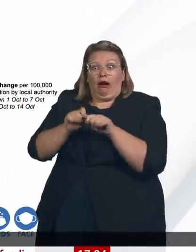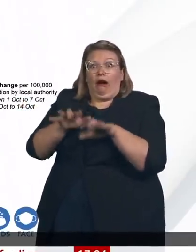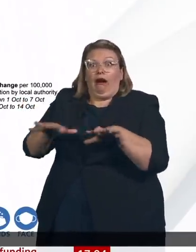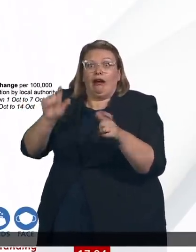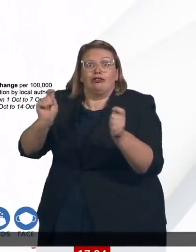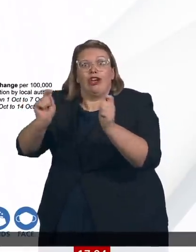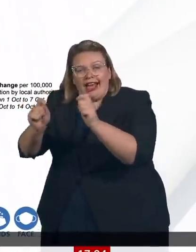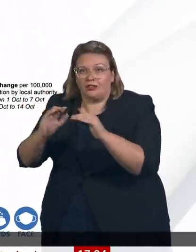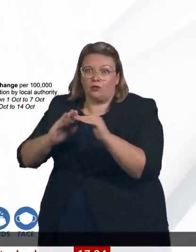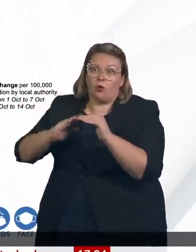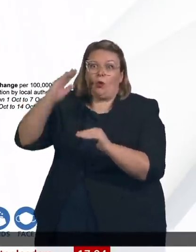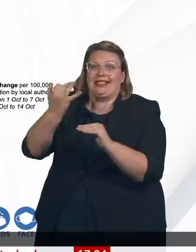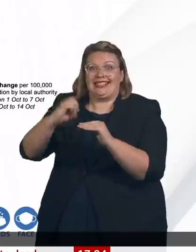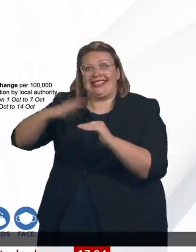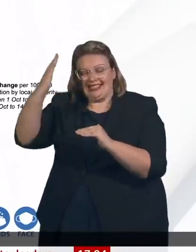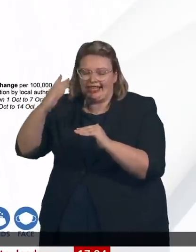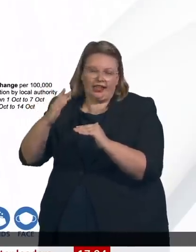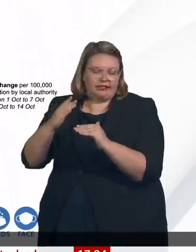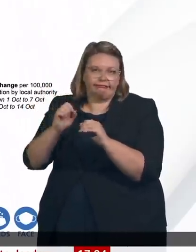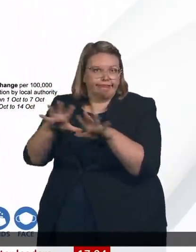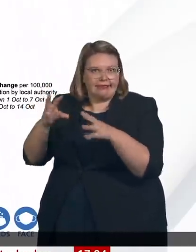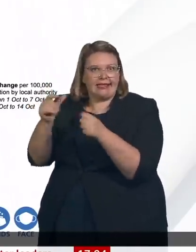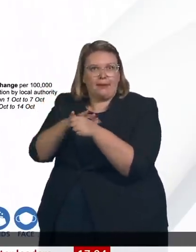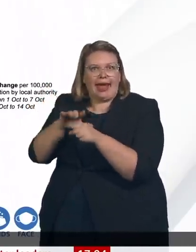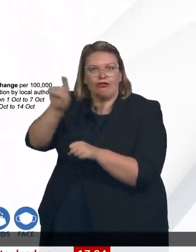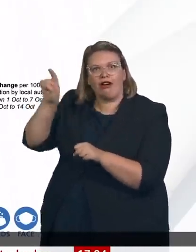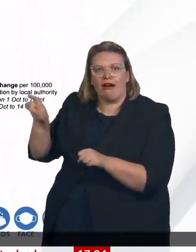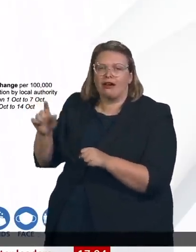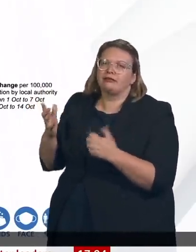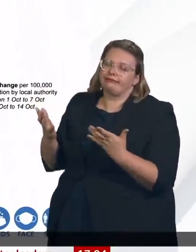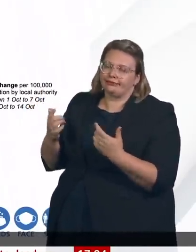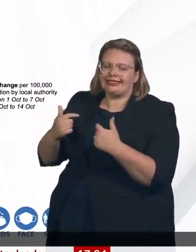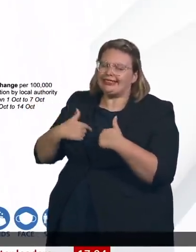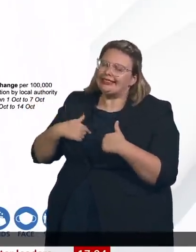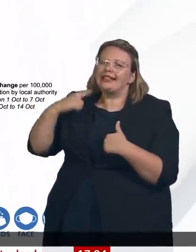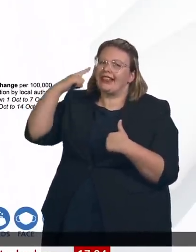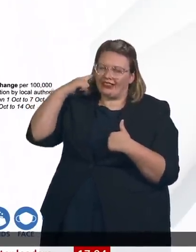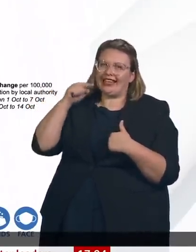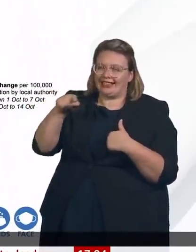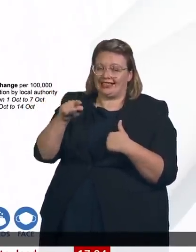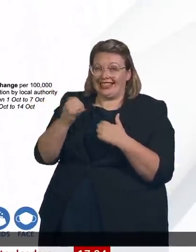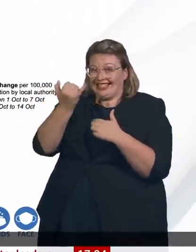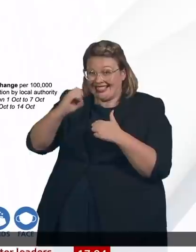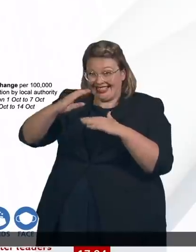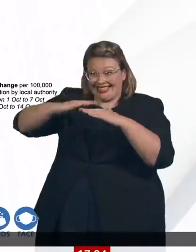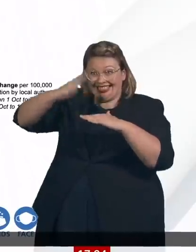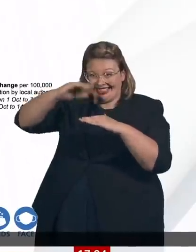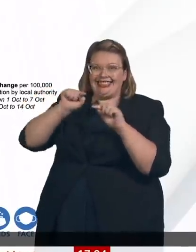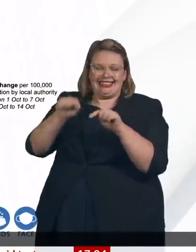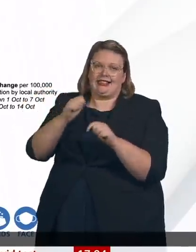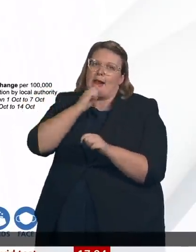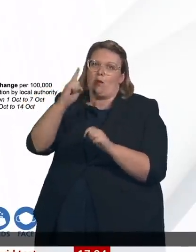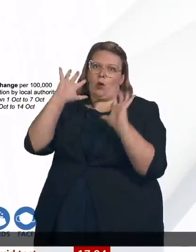in the over 60s. And I really want to emphasise that it is the over 60s that really worries us